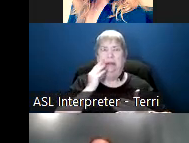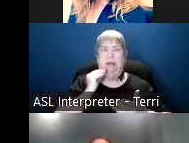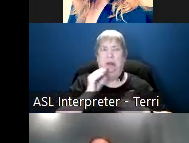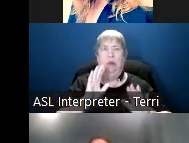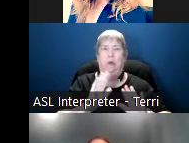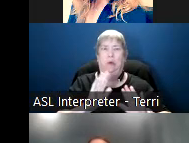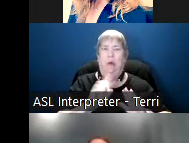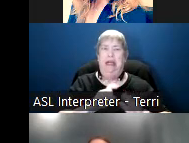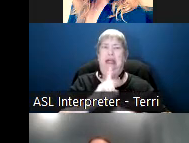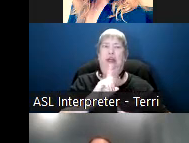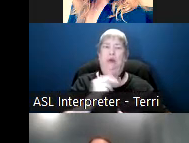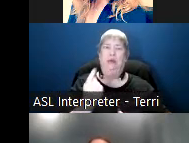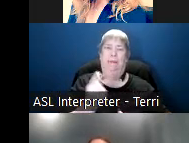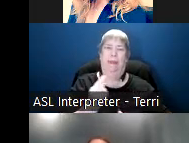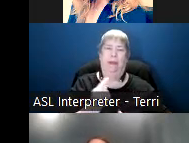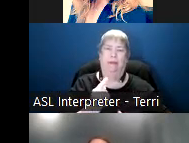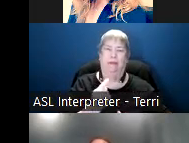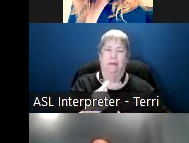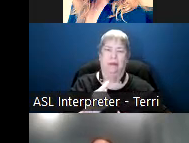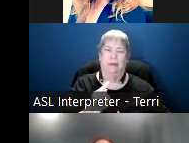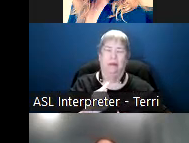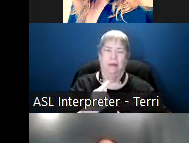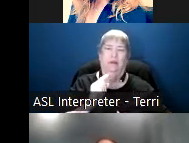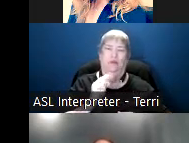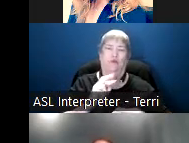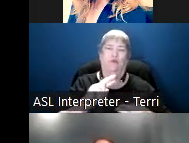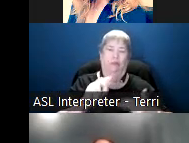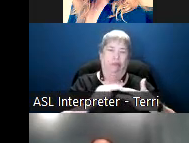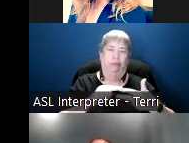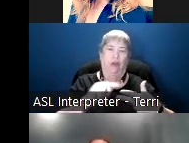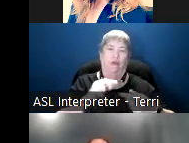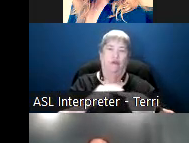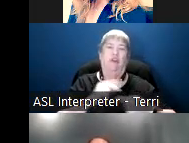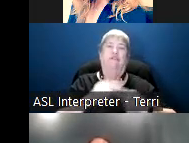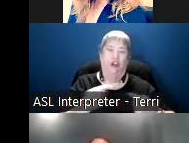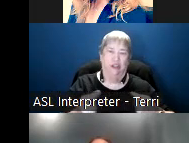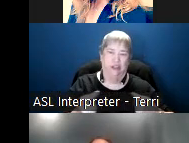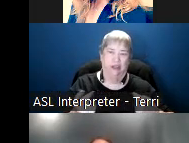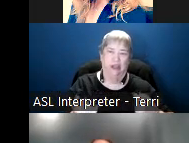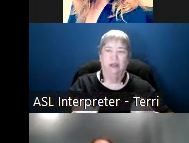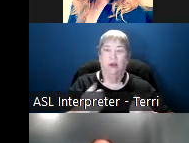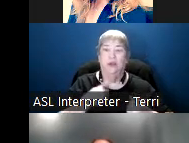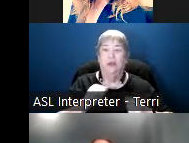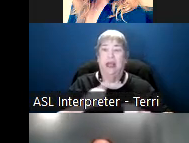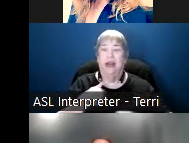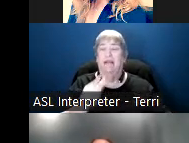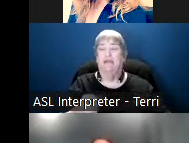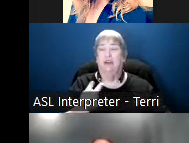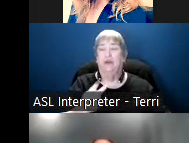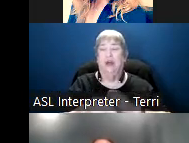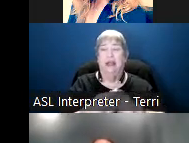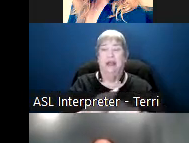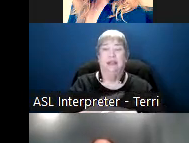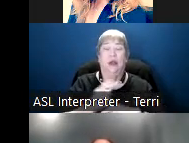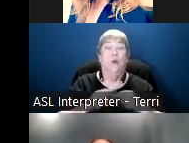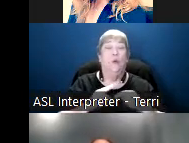or you need to stop them in place. You want to reverse them now. So you can have two different kinds of self-care action plans. When you're